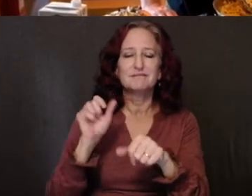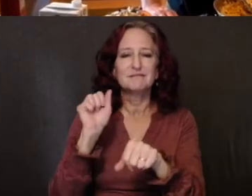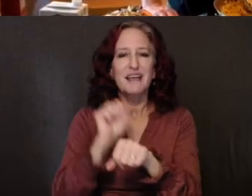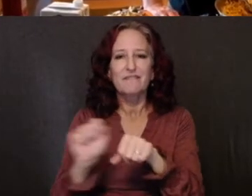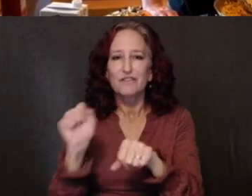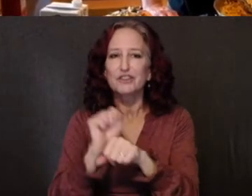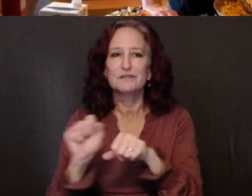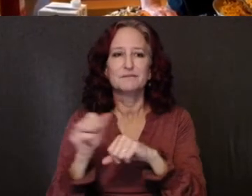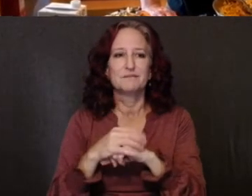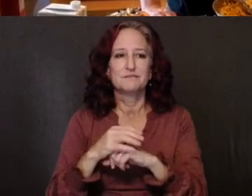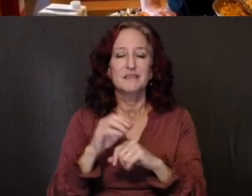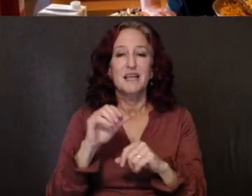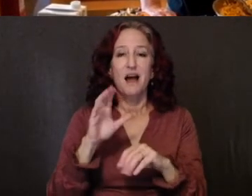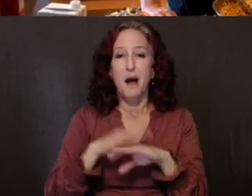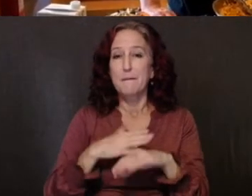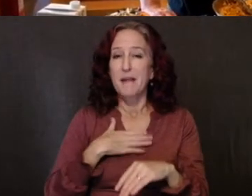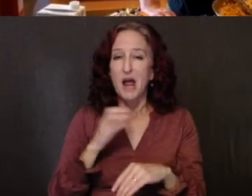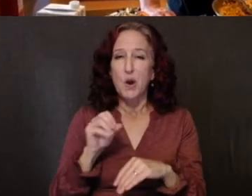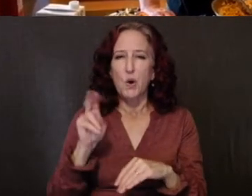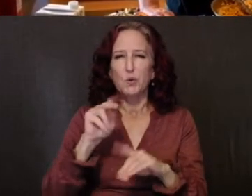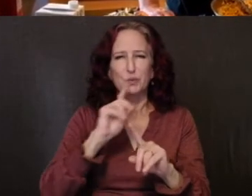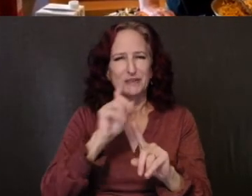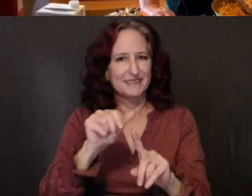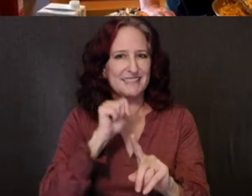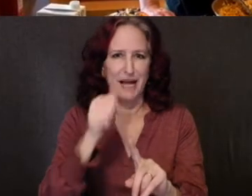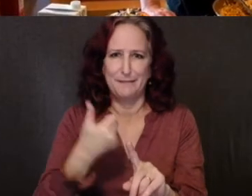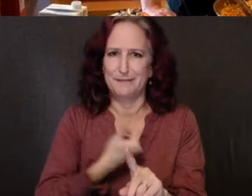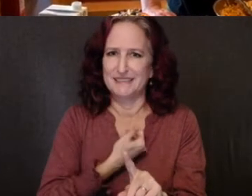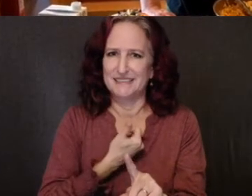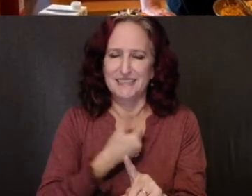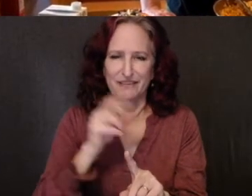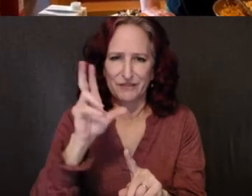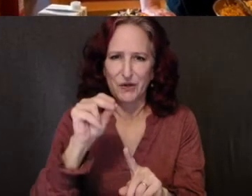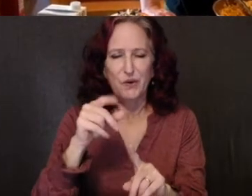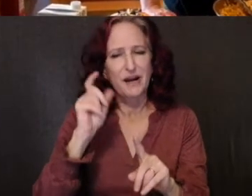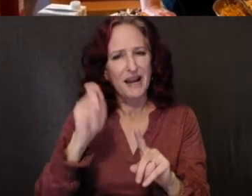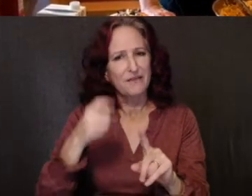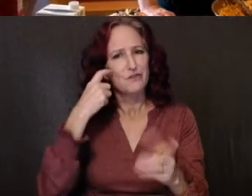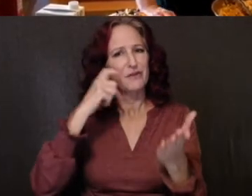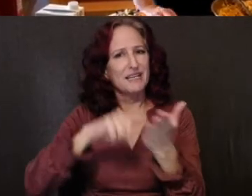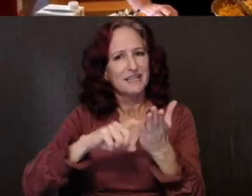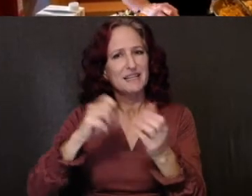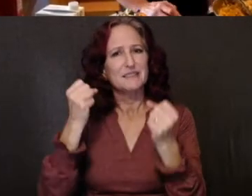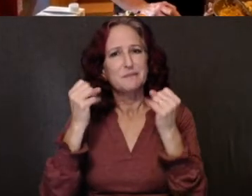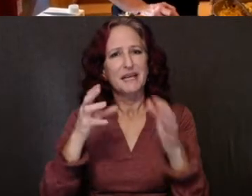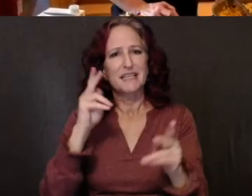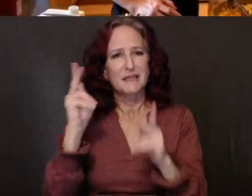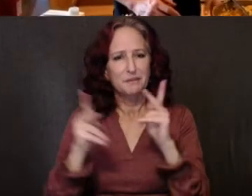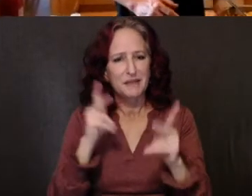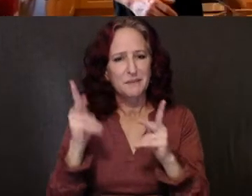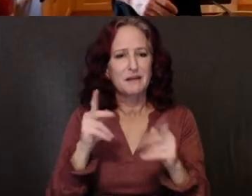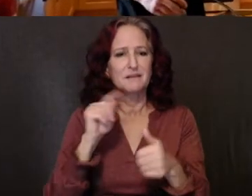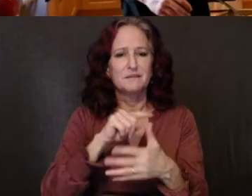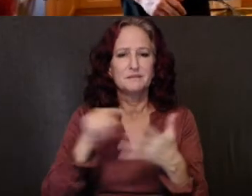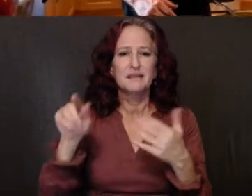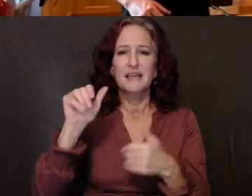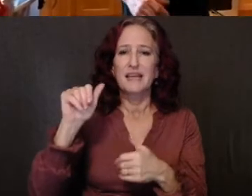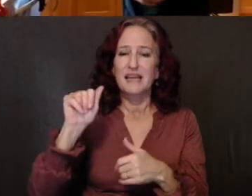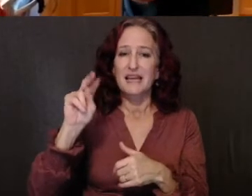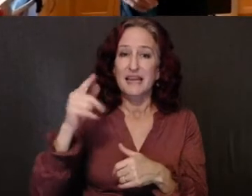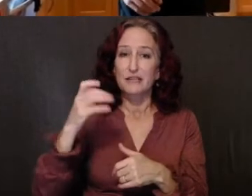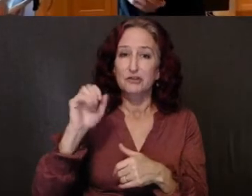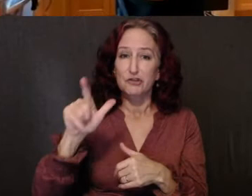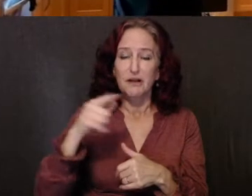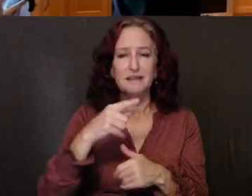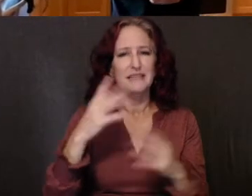what, this is my first venture into doing it on my own. And well, I'm not on my own. I actually have to give a shout out to this guy, to